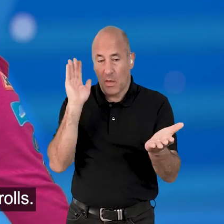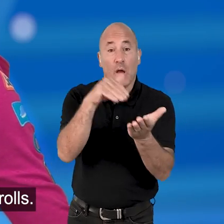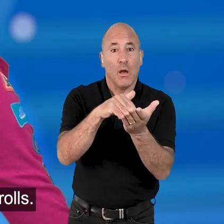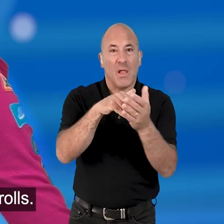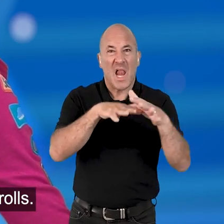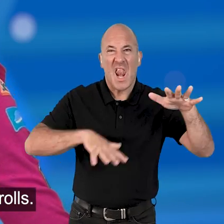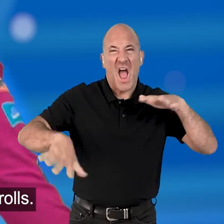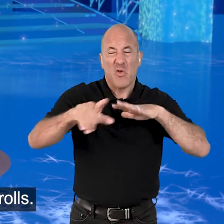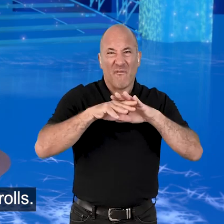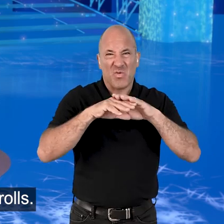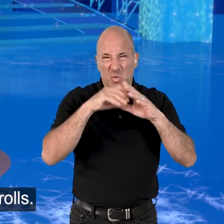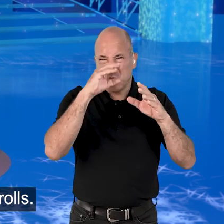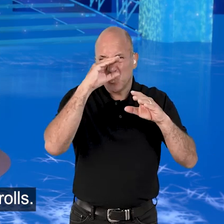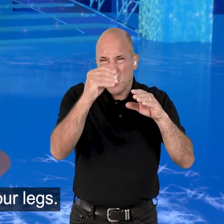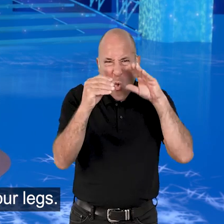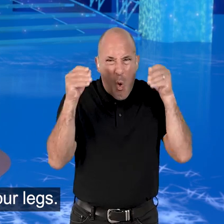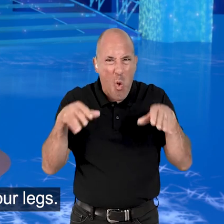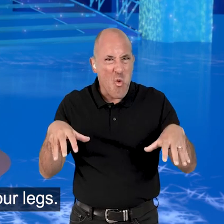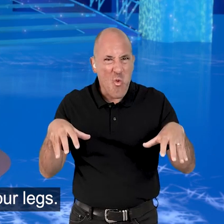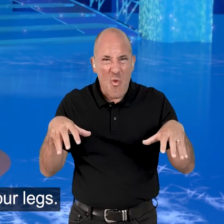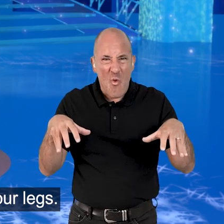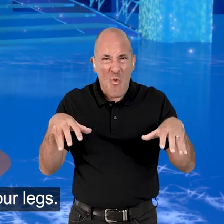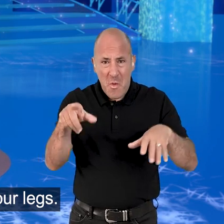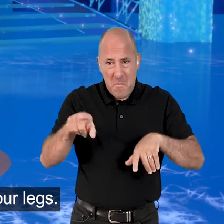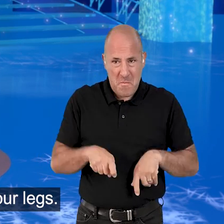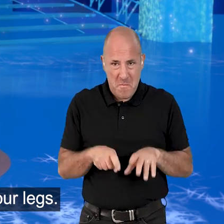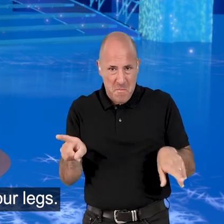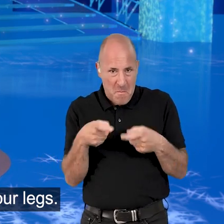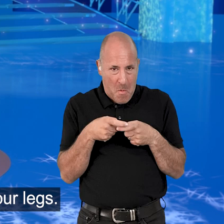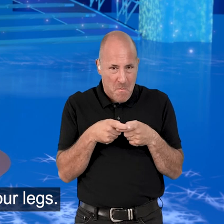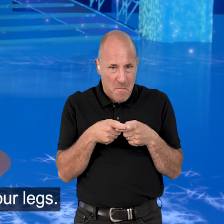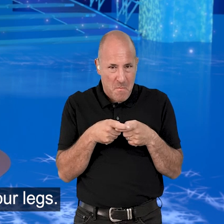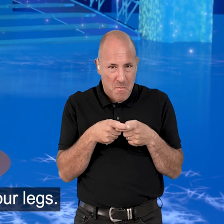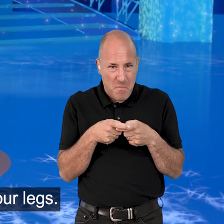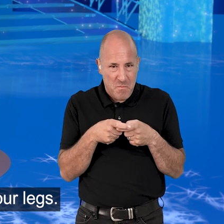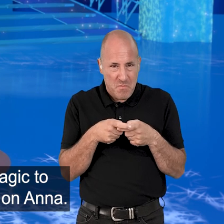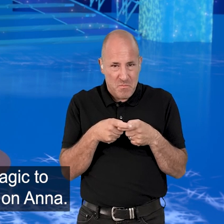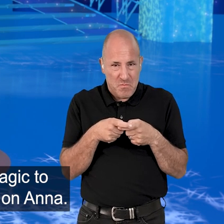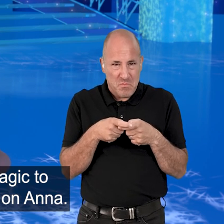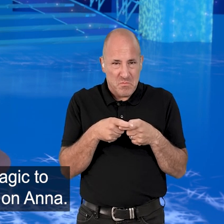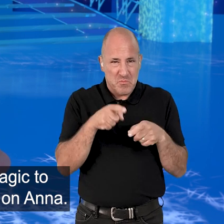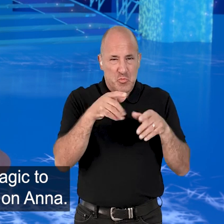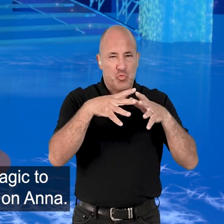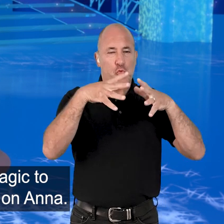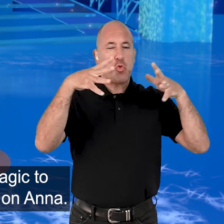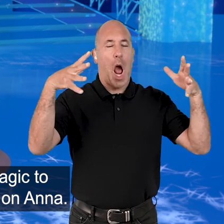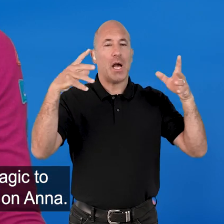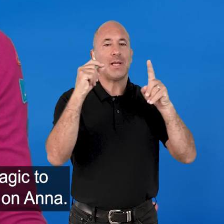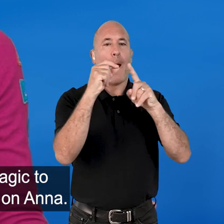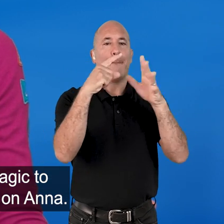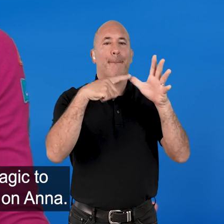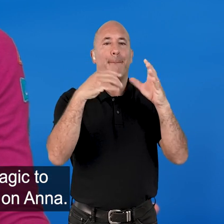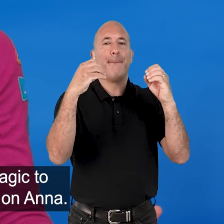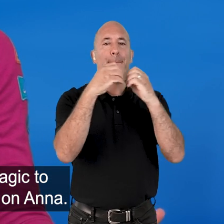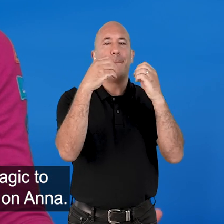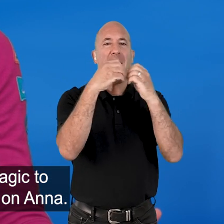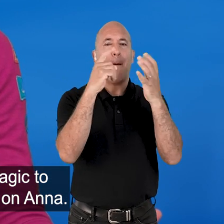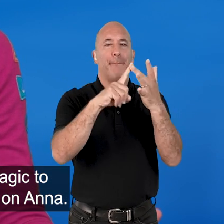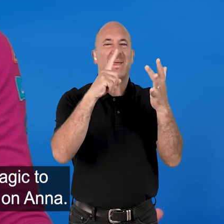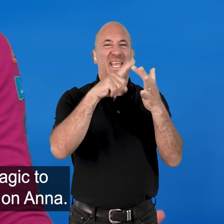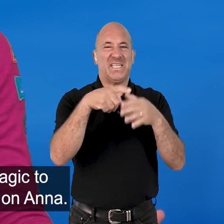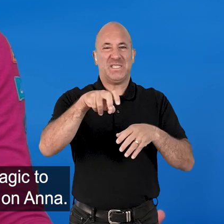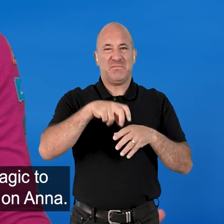land of the trolls. Sitting on your bottoms, cross your legs. Grandpappy sits and uses